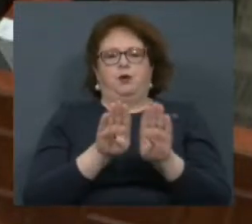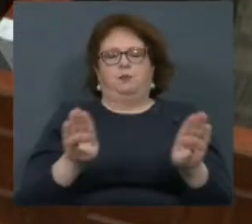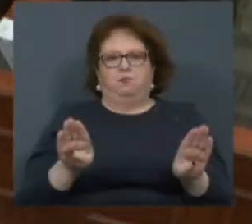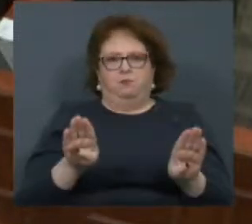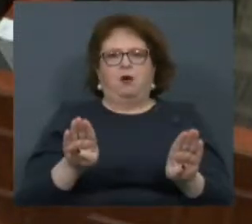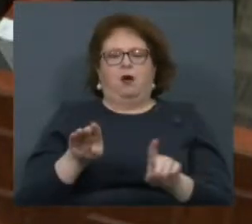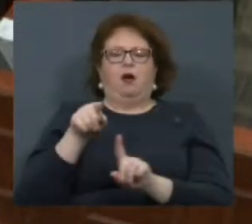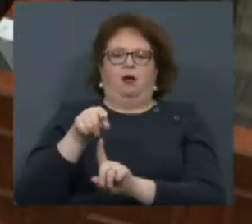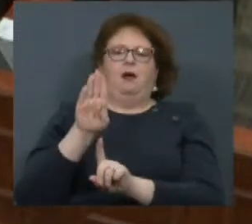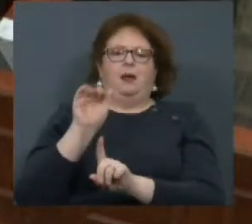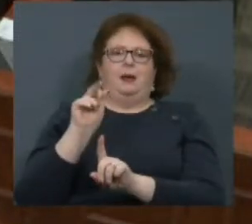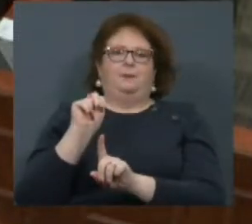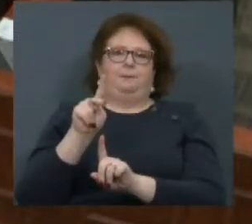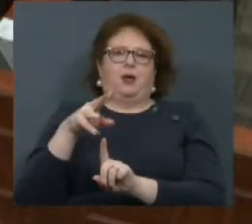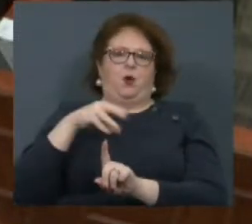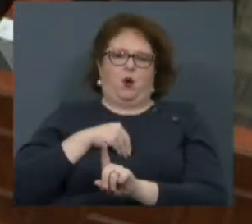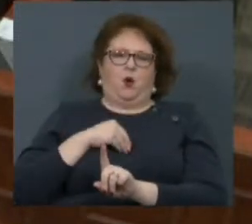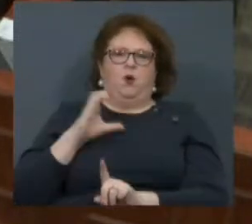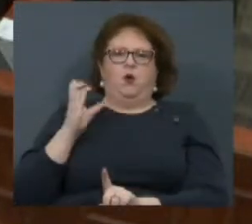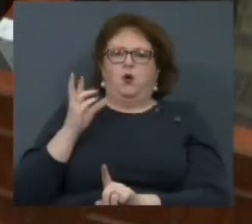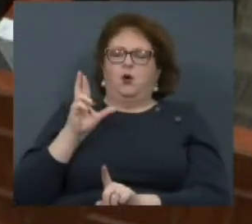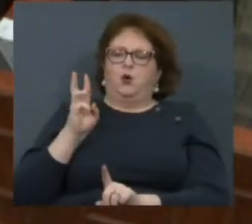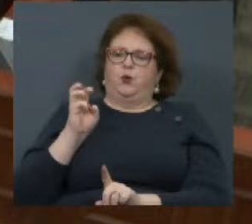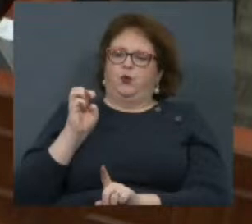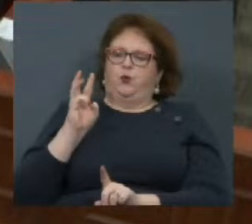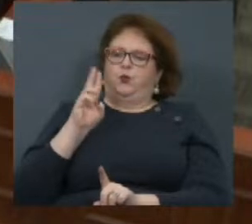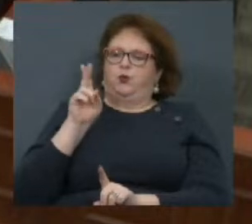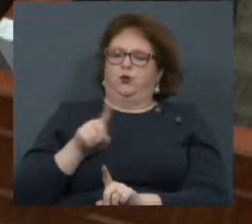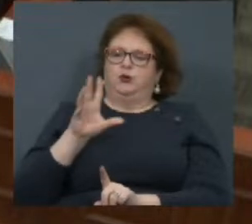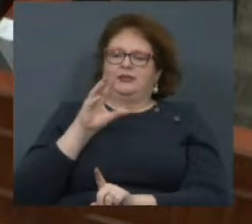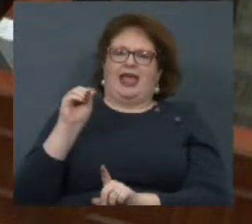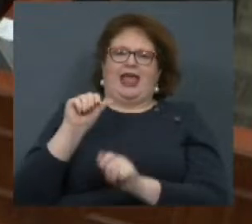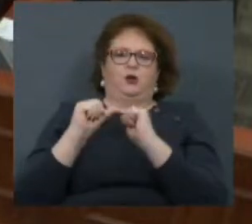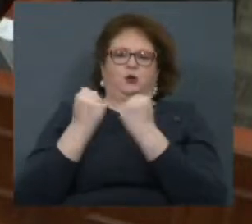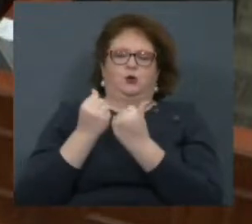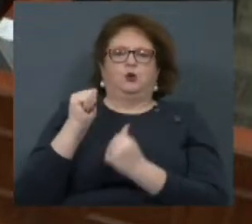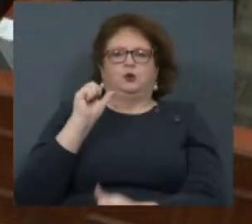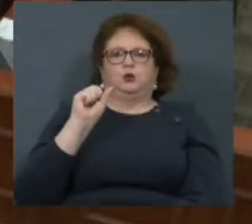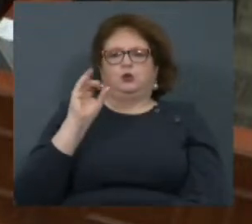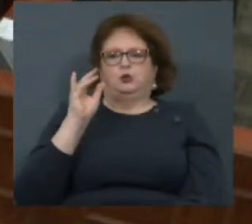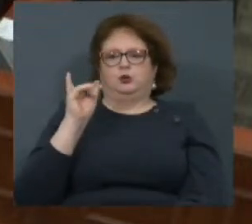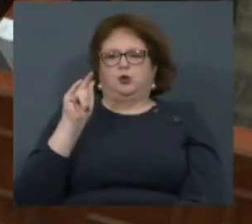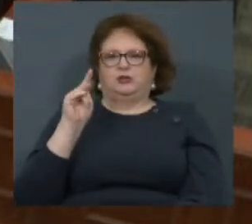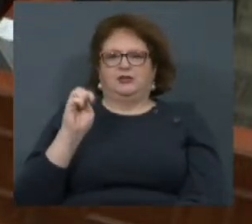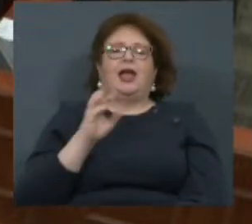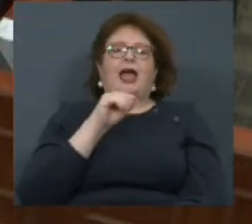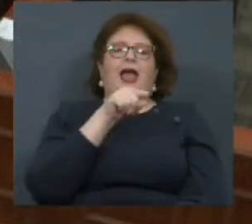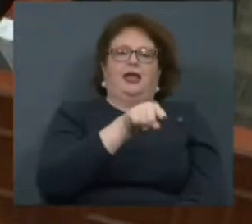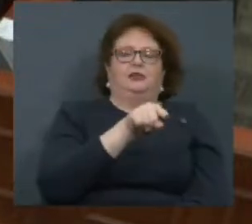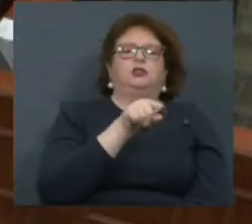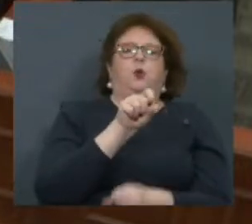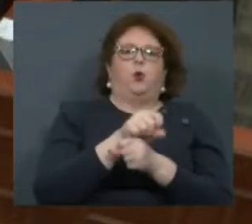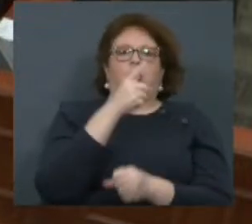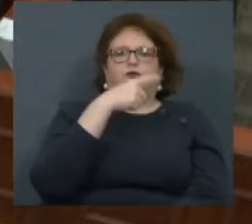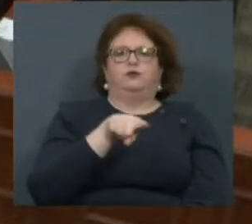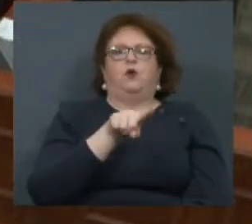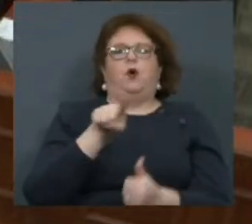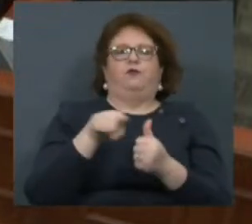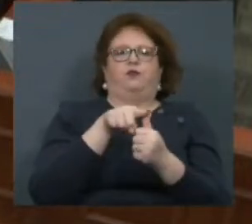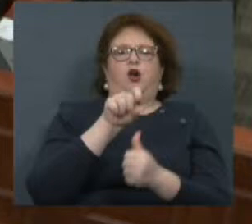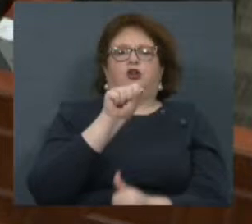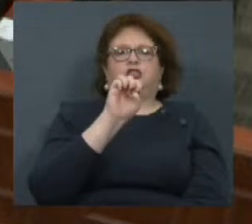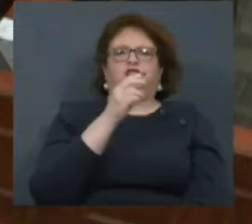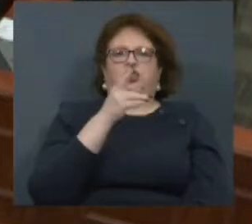investment bank by the name of Cruz and Associates. Clearly, Director Lewis works for First Security Bank, and we had to state that per our